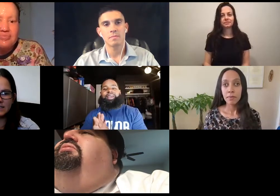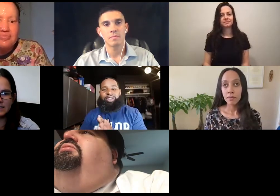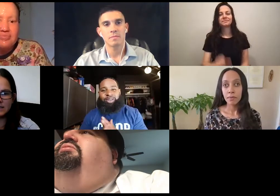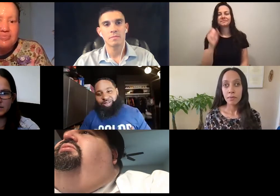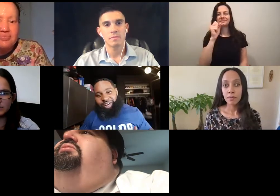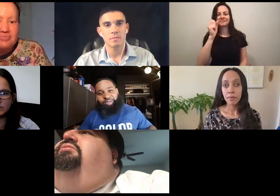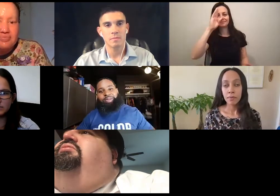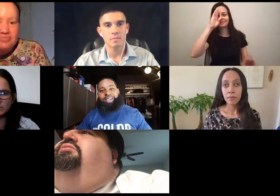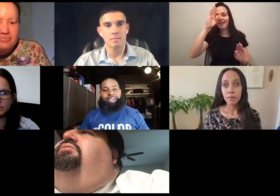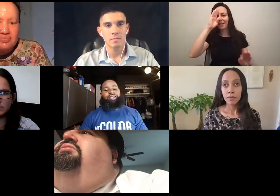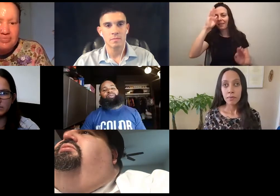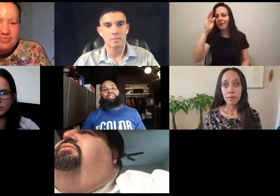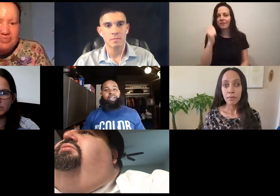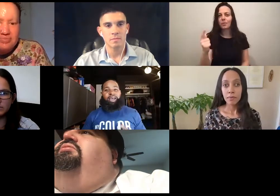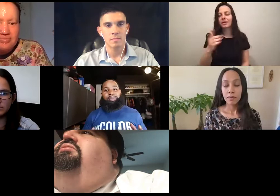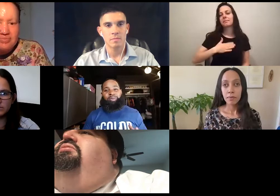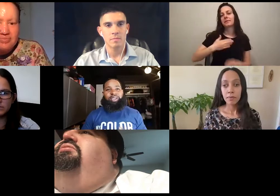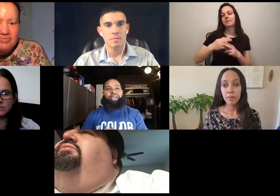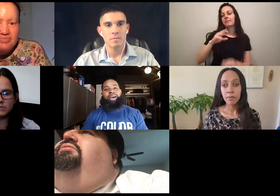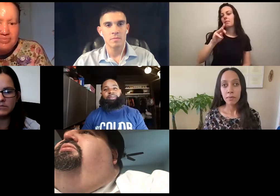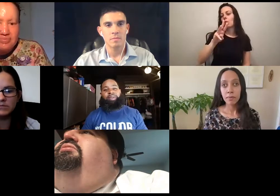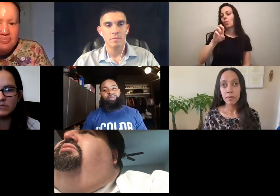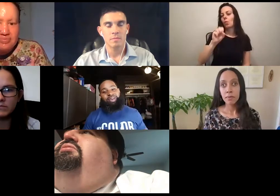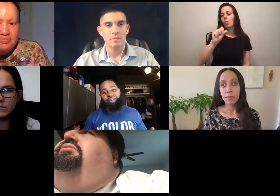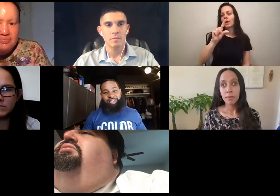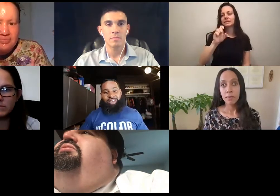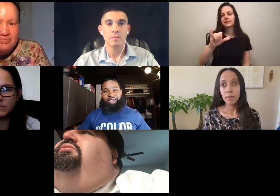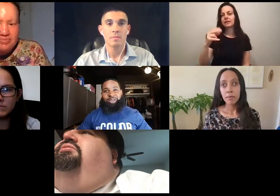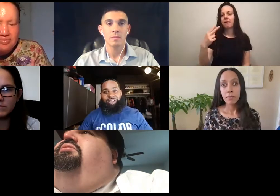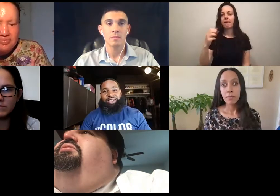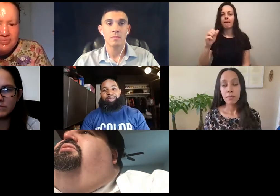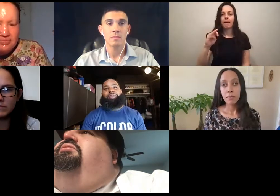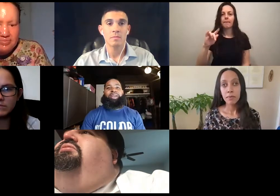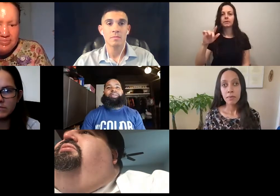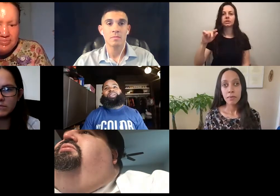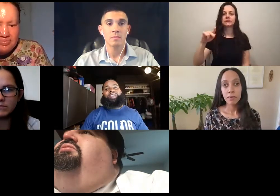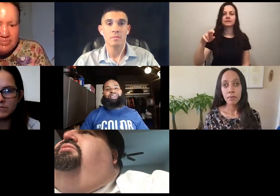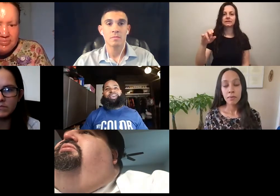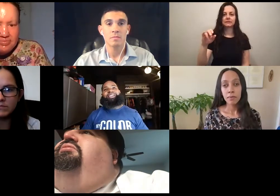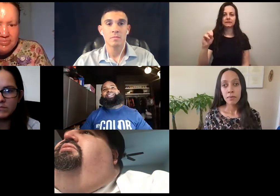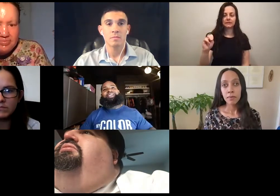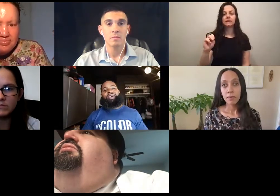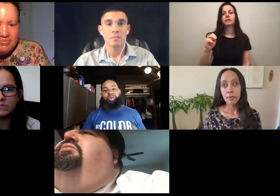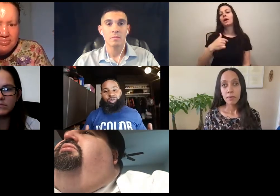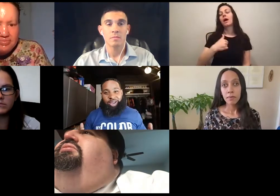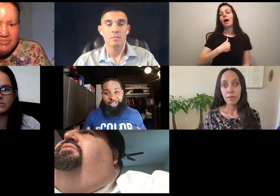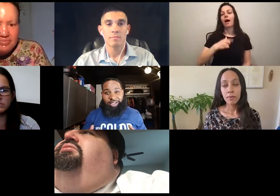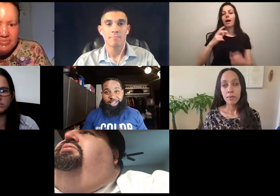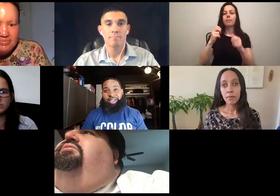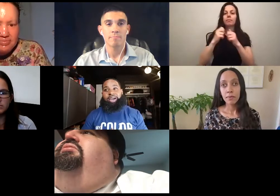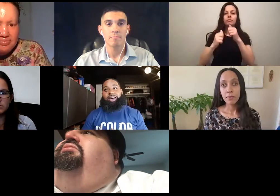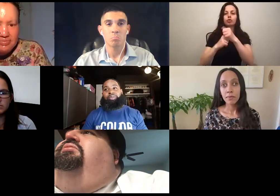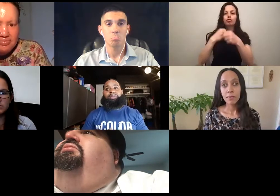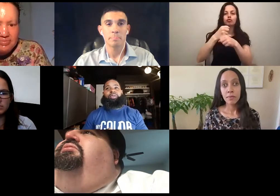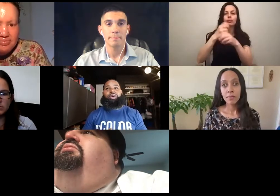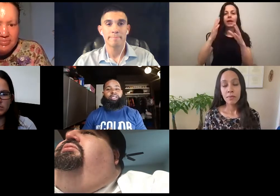Yes. Hello, everybody. This is Wesley Hamilton. I am the founder and CEO of the Disabled But Not Really Foundation, a local Kansas